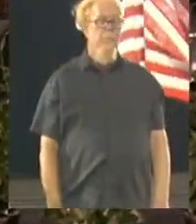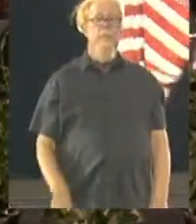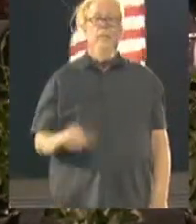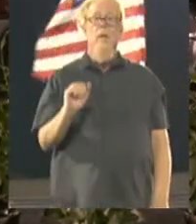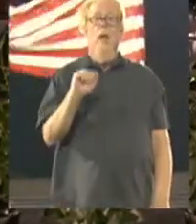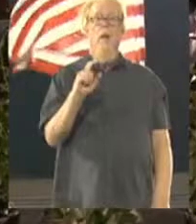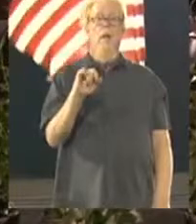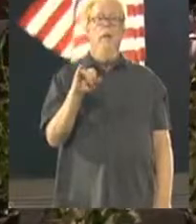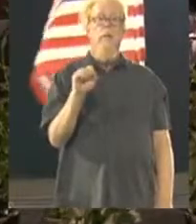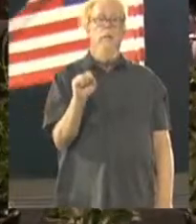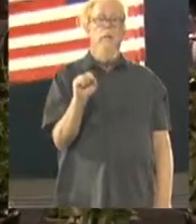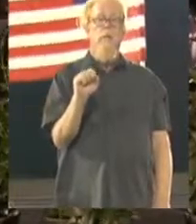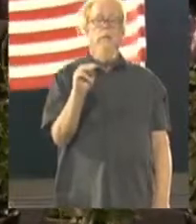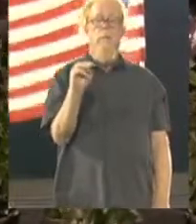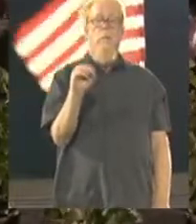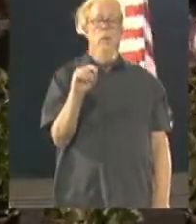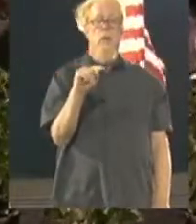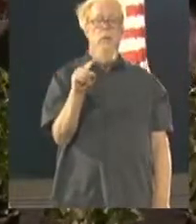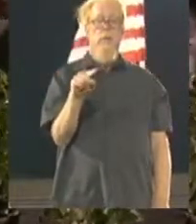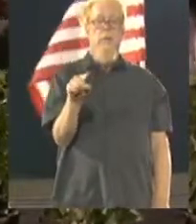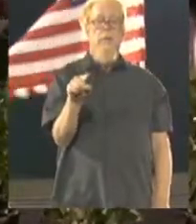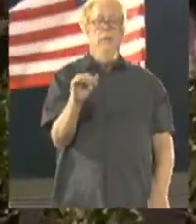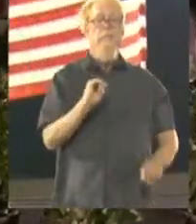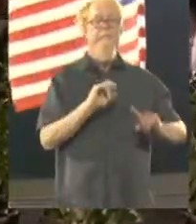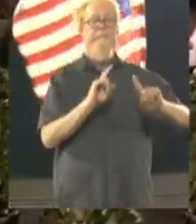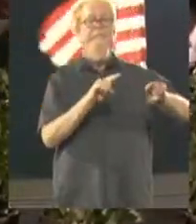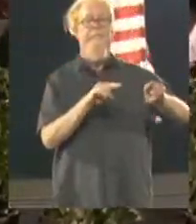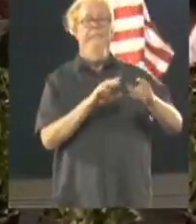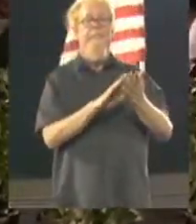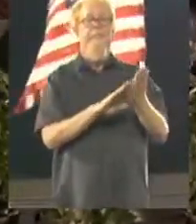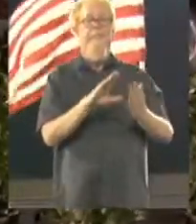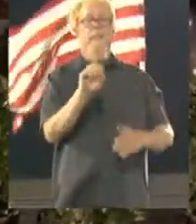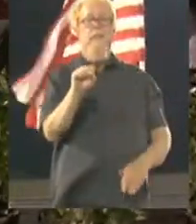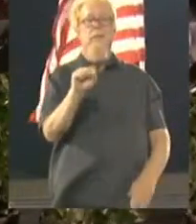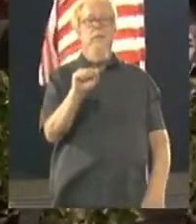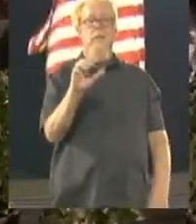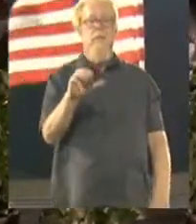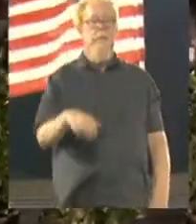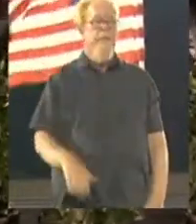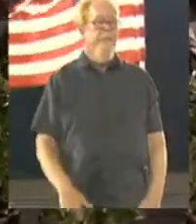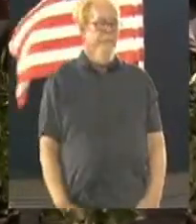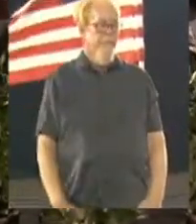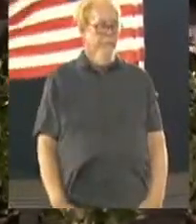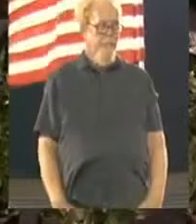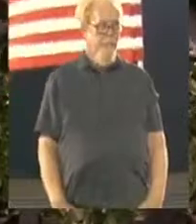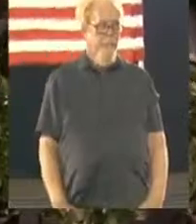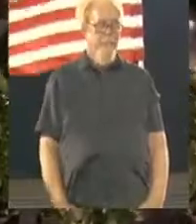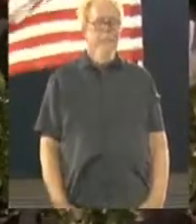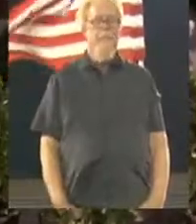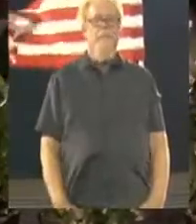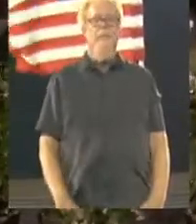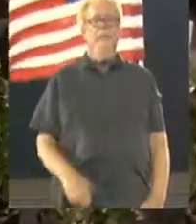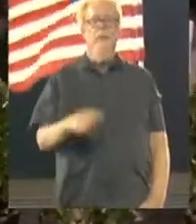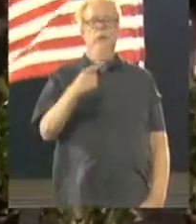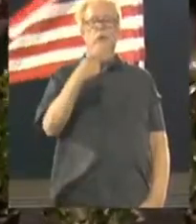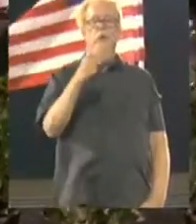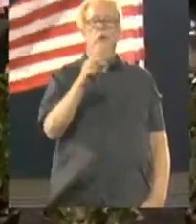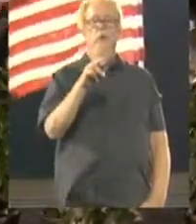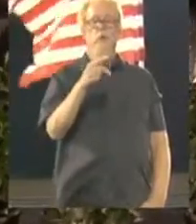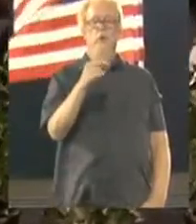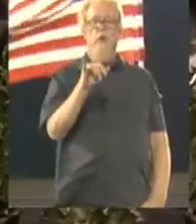Alexis N. Montes will be attending San Antonio College. Georgina